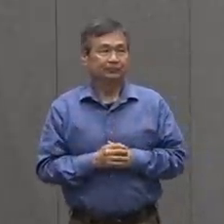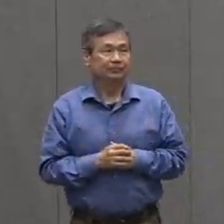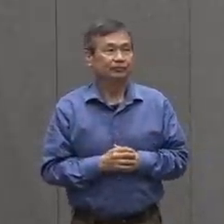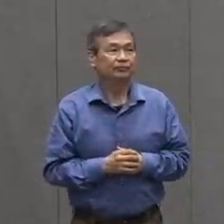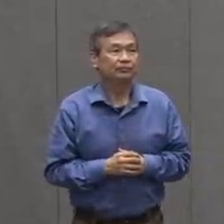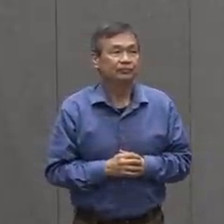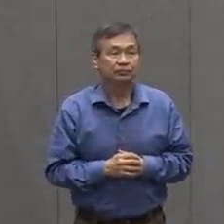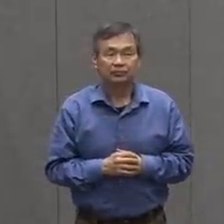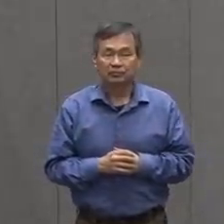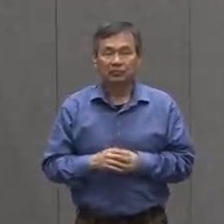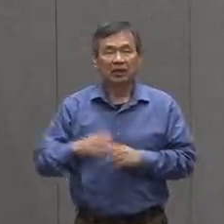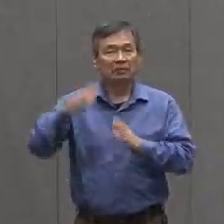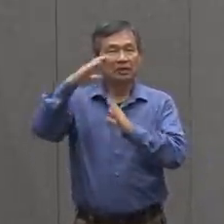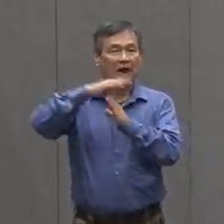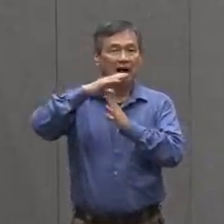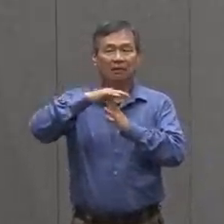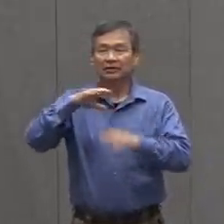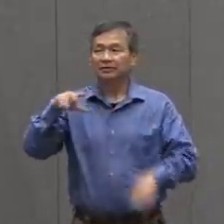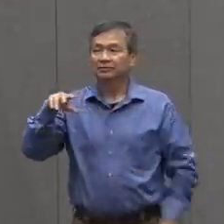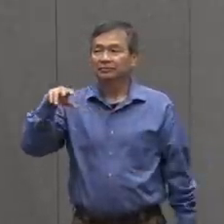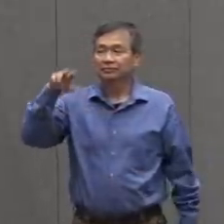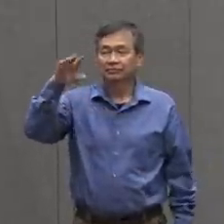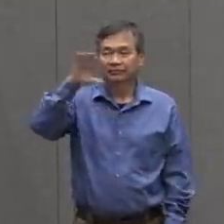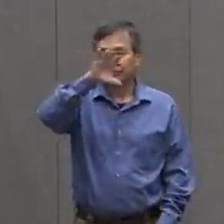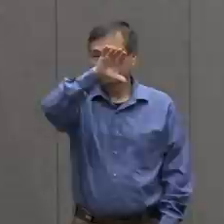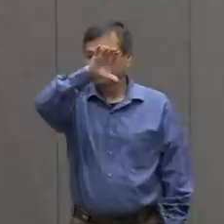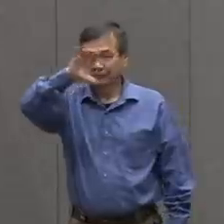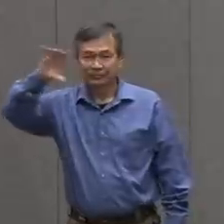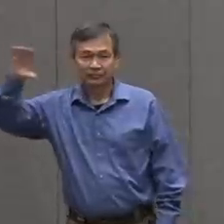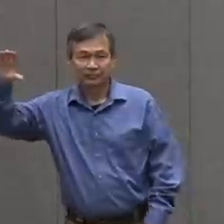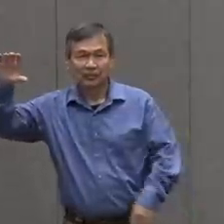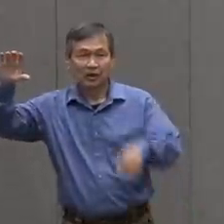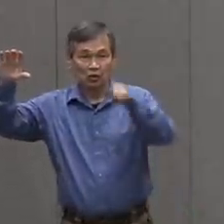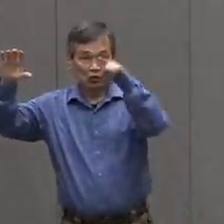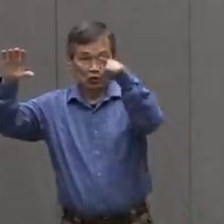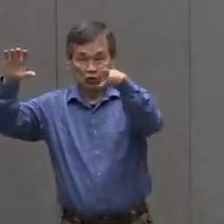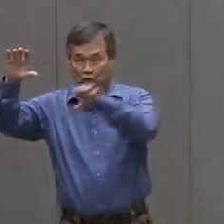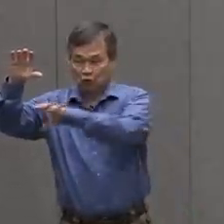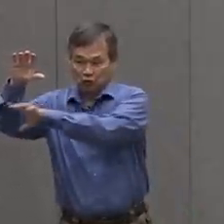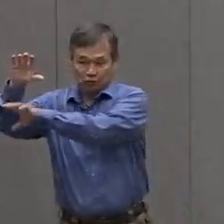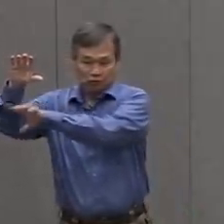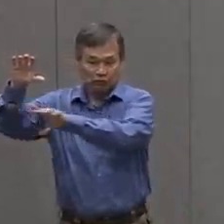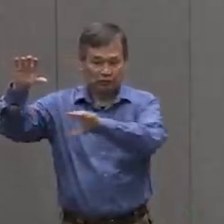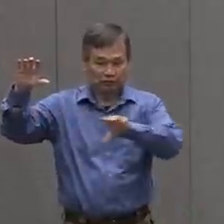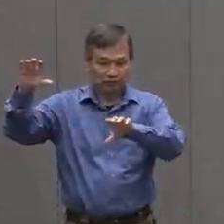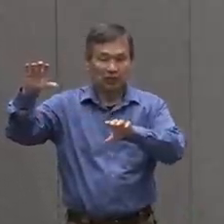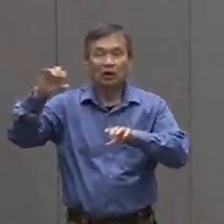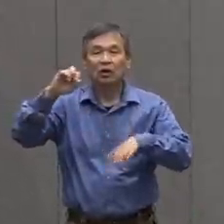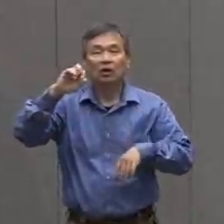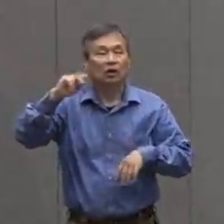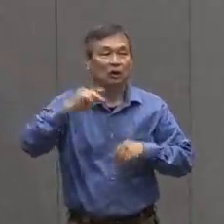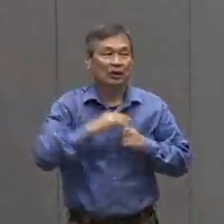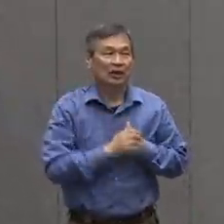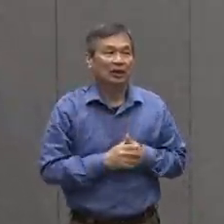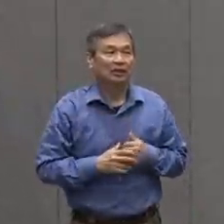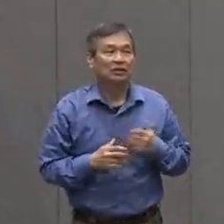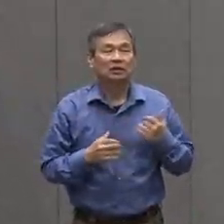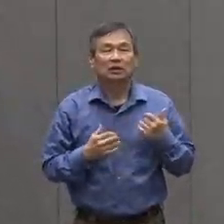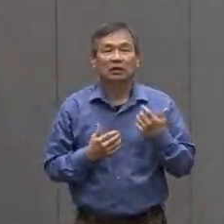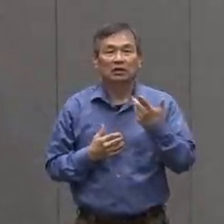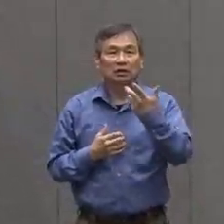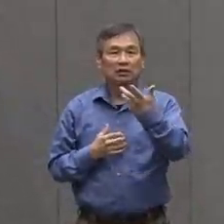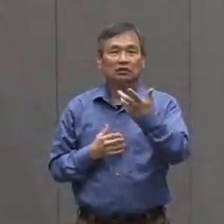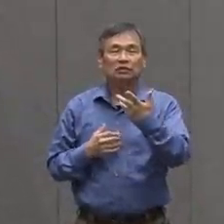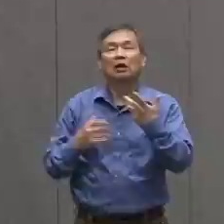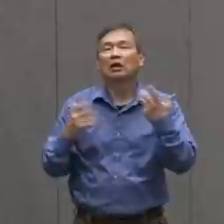top 10 frame. And then I'm going to make my friends at home. You guys are going to be the bottom 10 frame. And I'll roll the dice for you so we can play it across